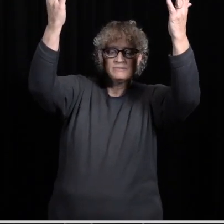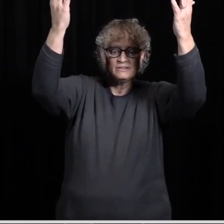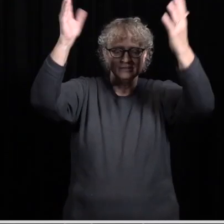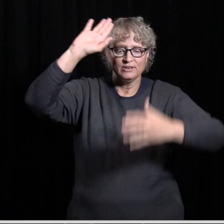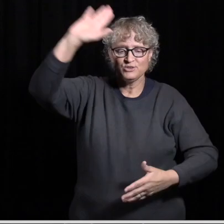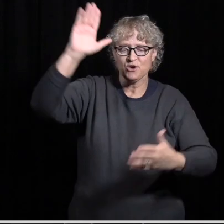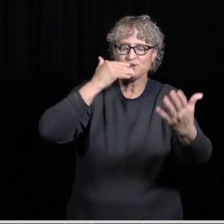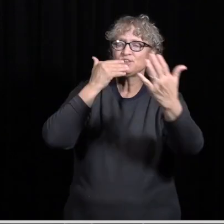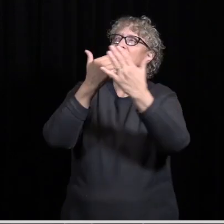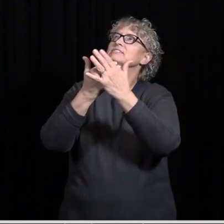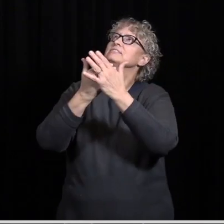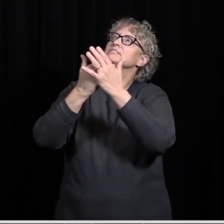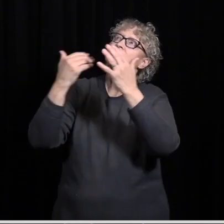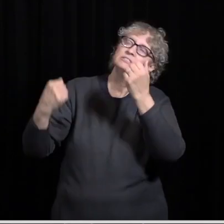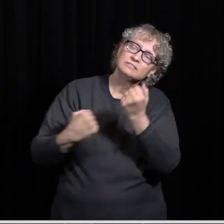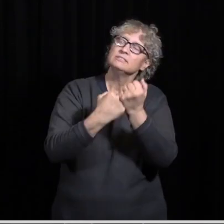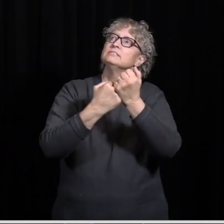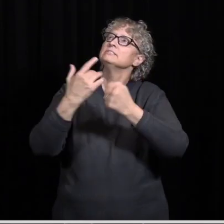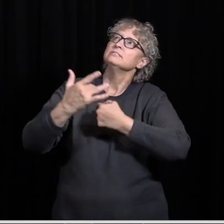everything. Your goodness is